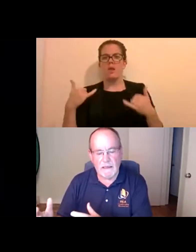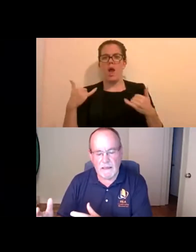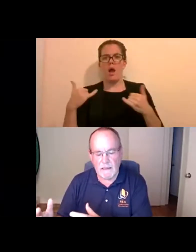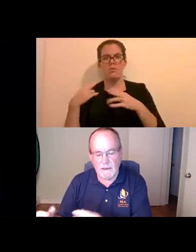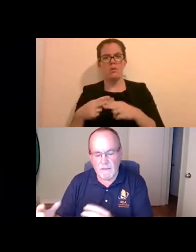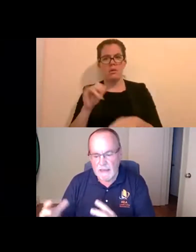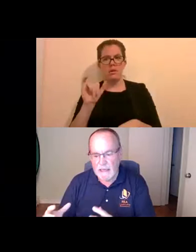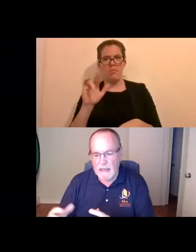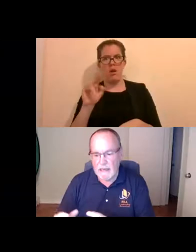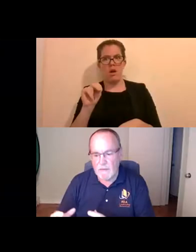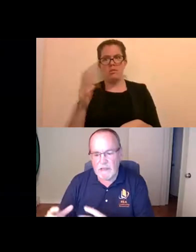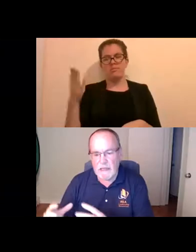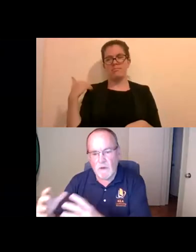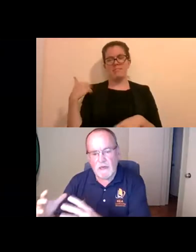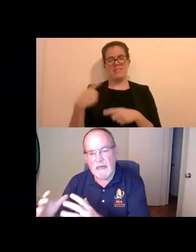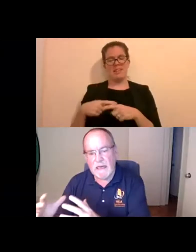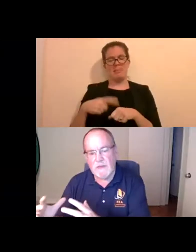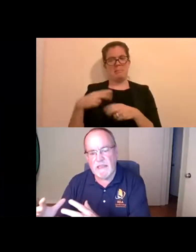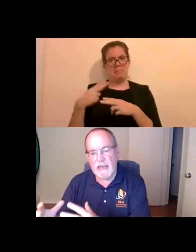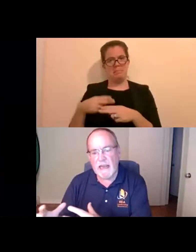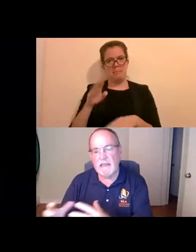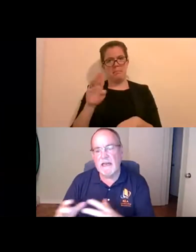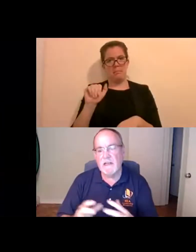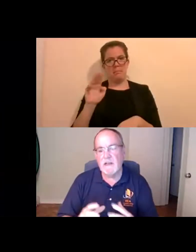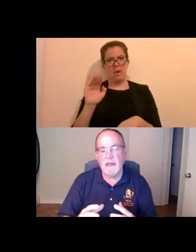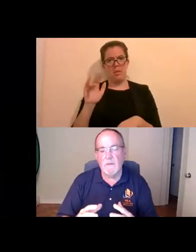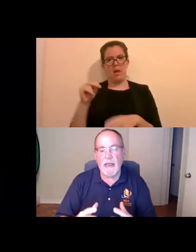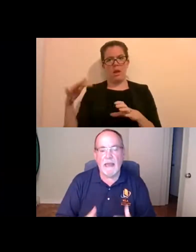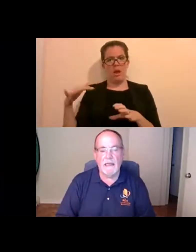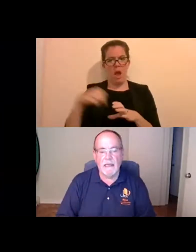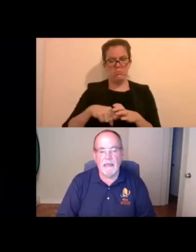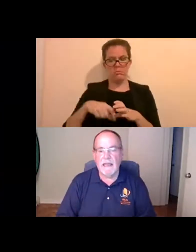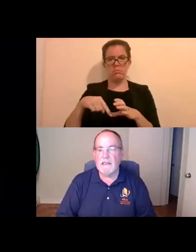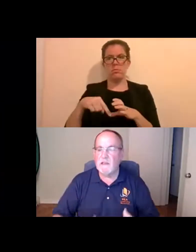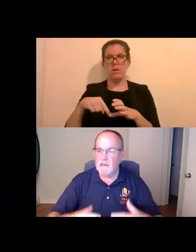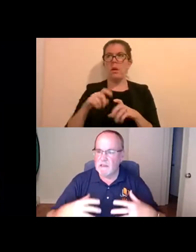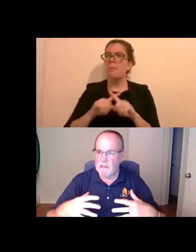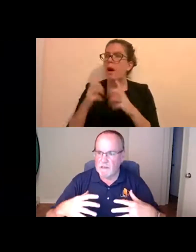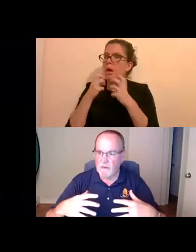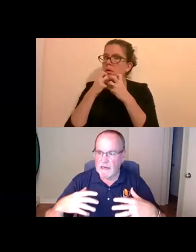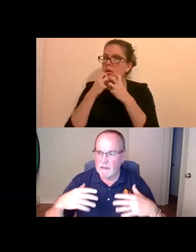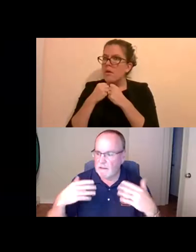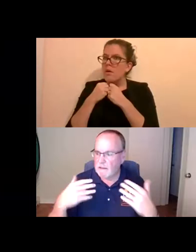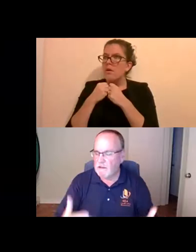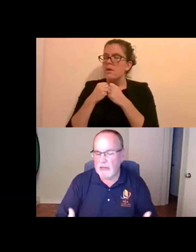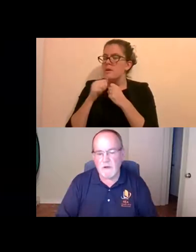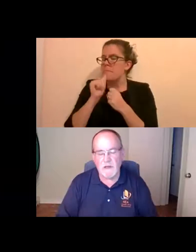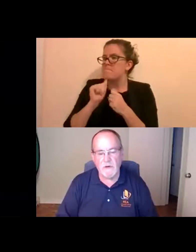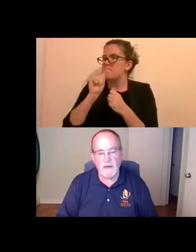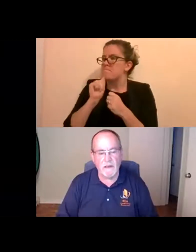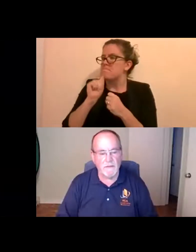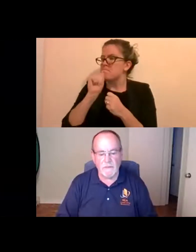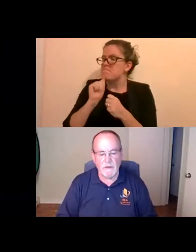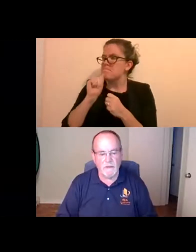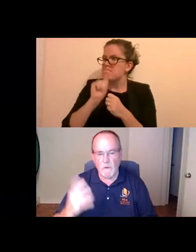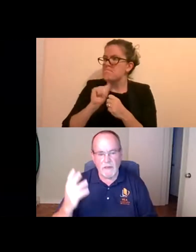that era. But they were kind of kept intact and actually came back. And that's when they established